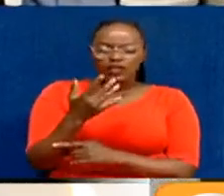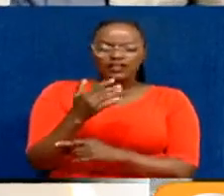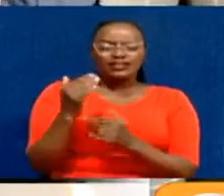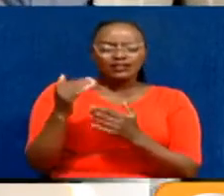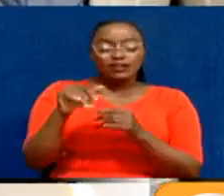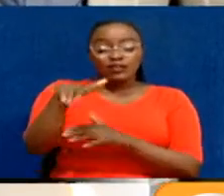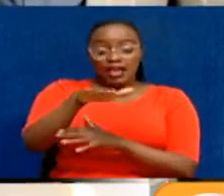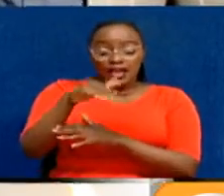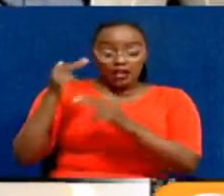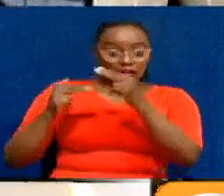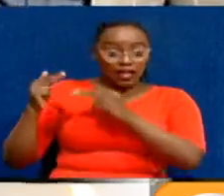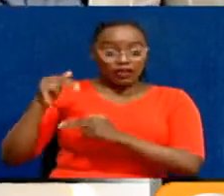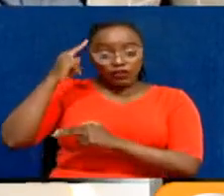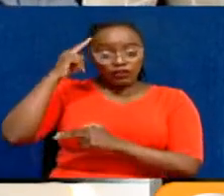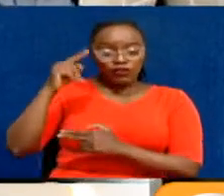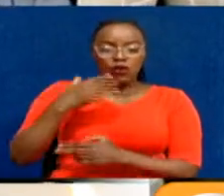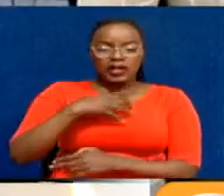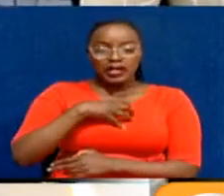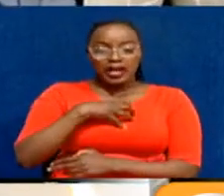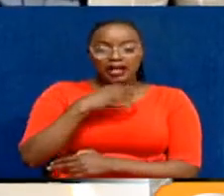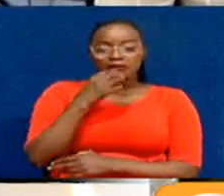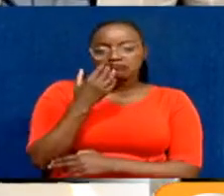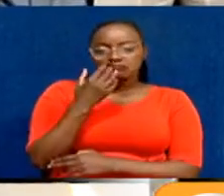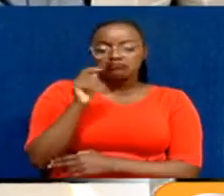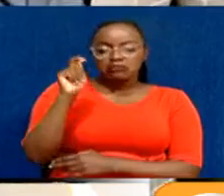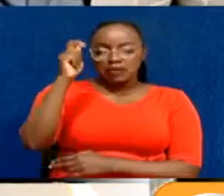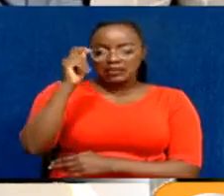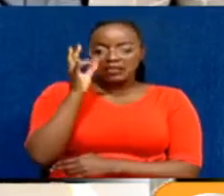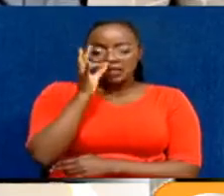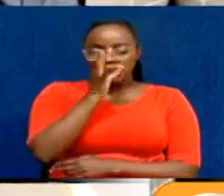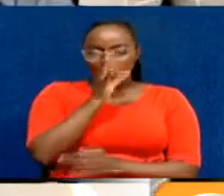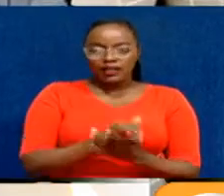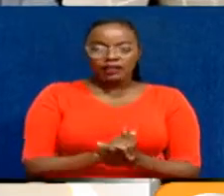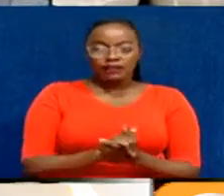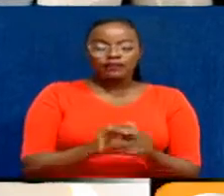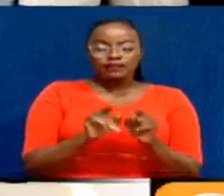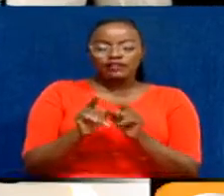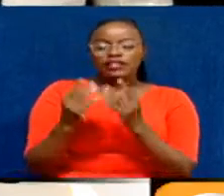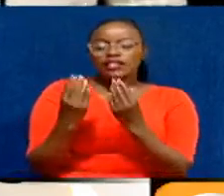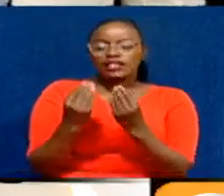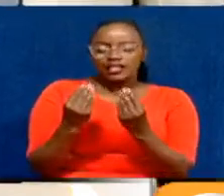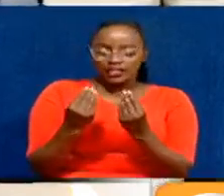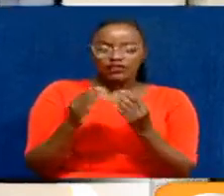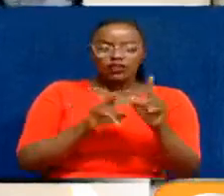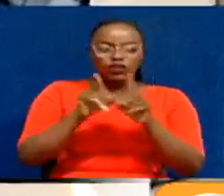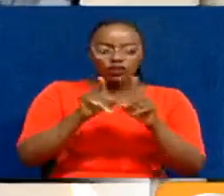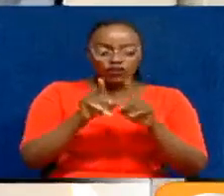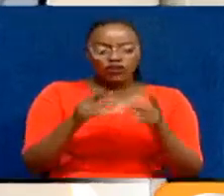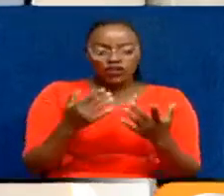listed legacy projects of retired President Emilio Mwai Kibaki. Well, it's a smooth ride for